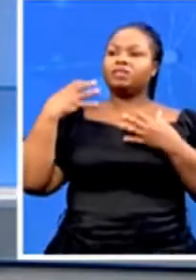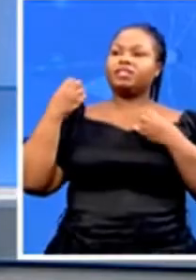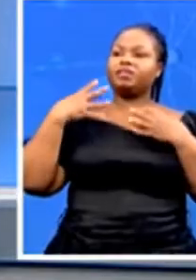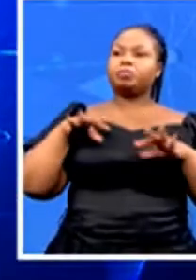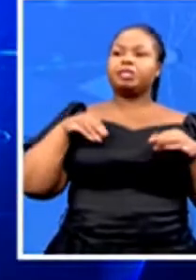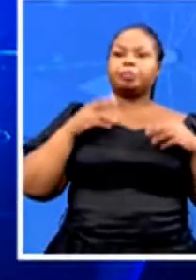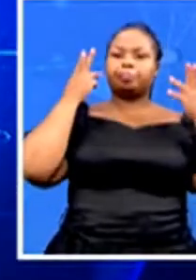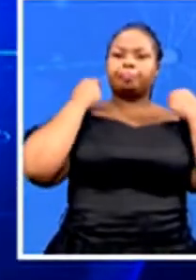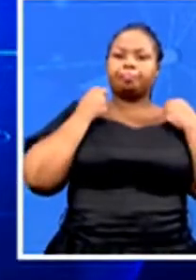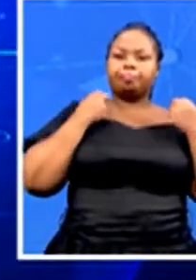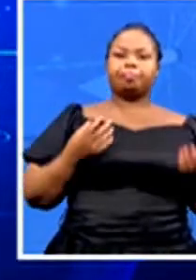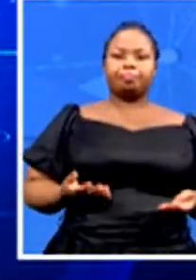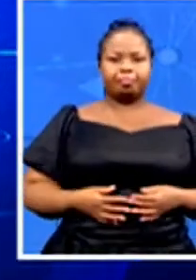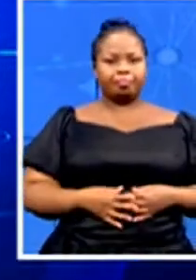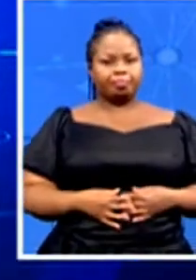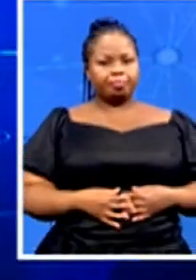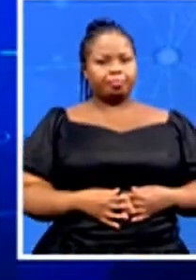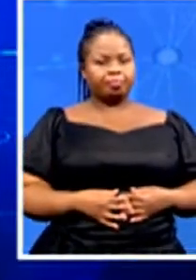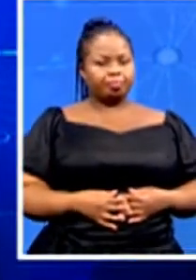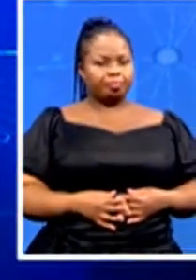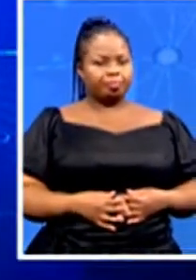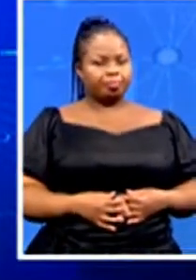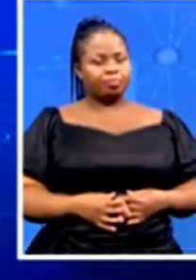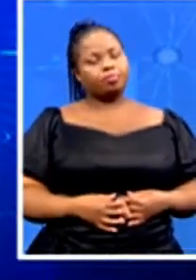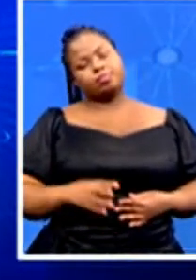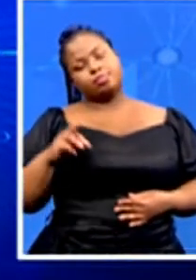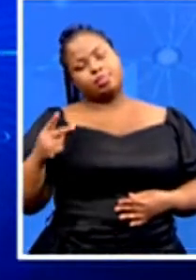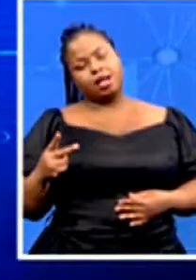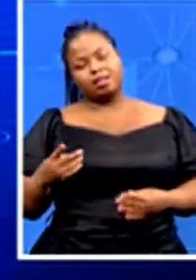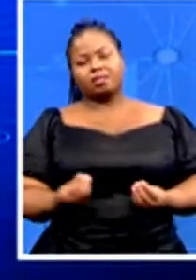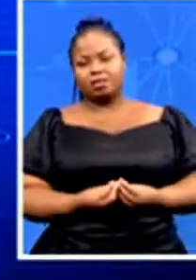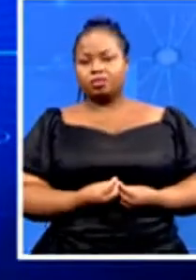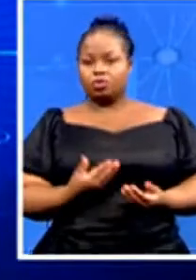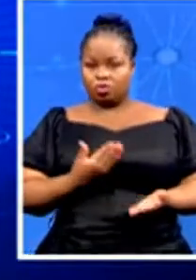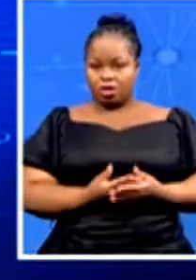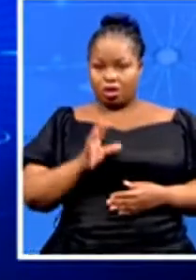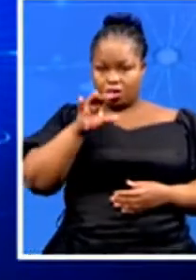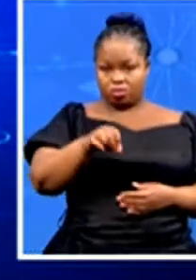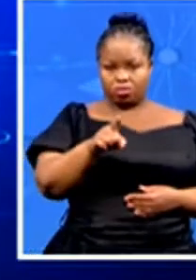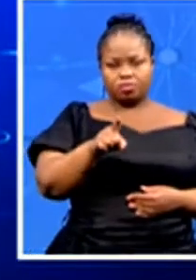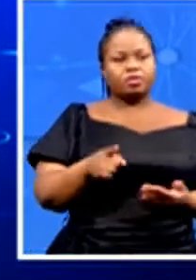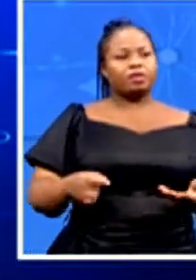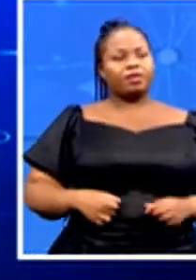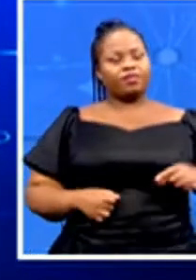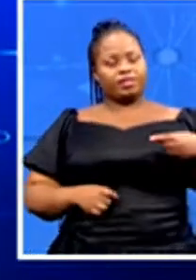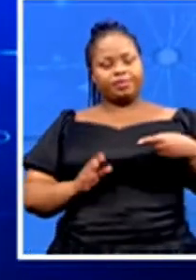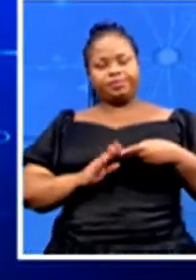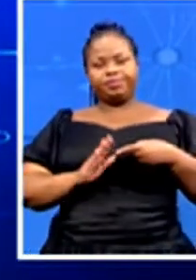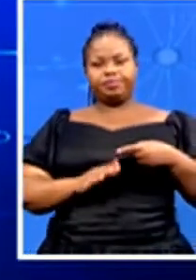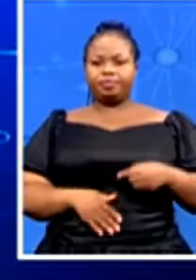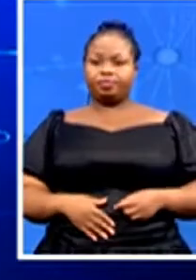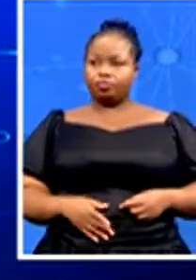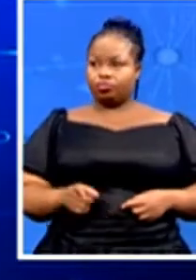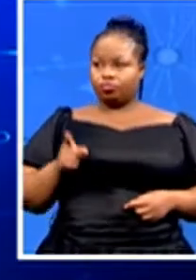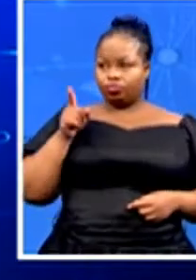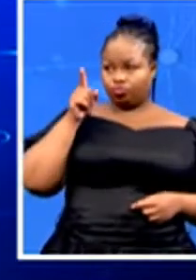Well, there are several issues that I need to ask. One is that, are you going to when